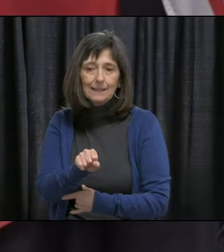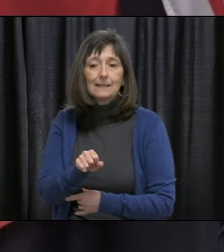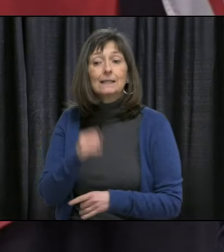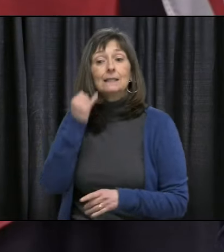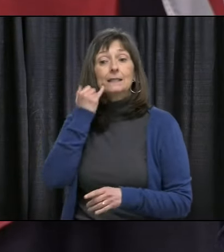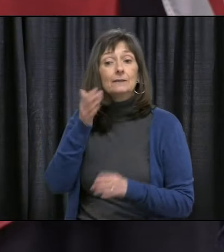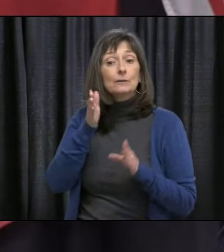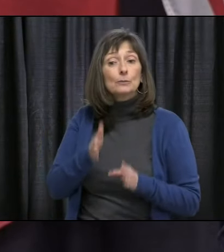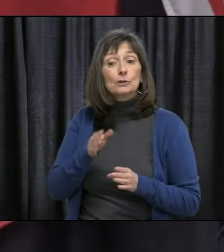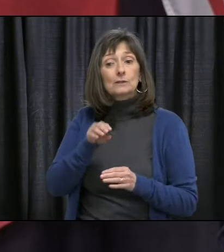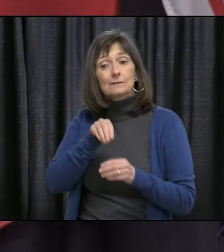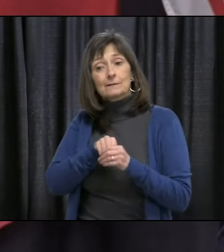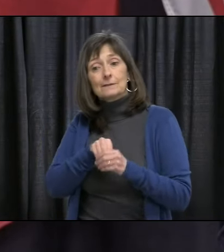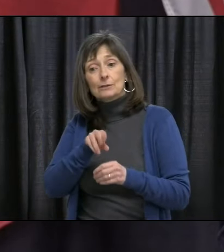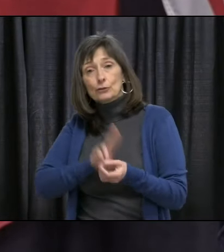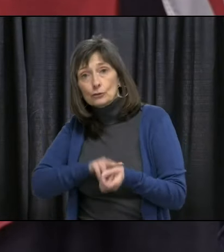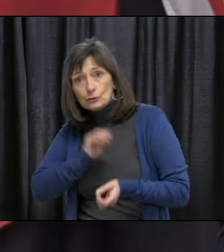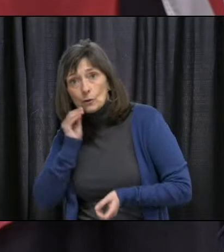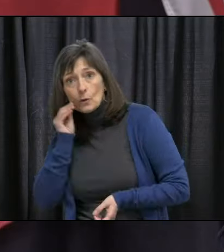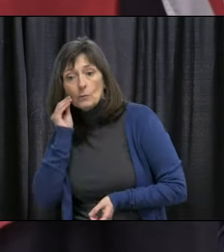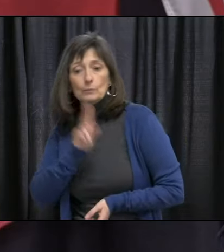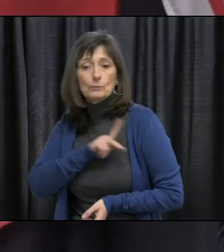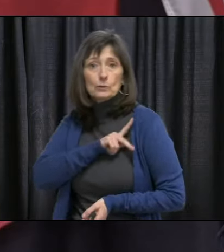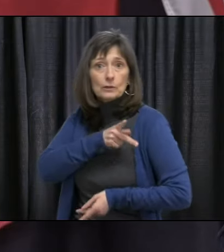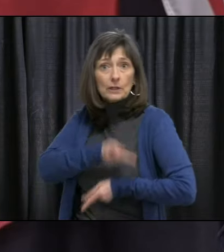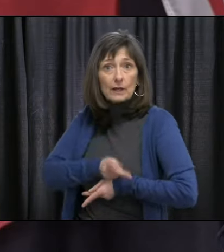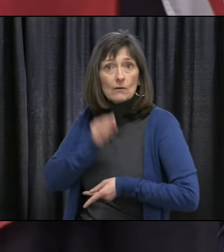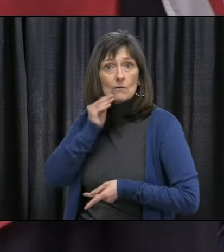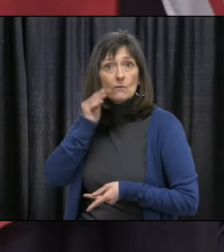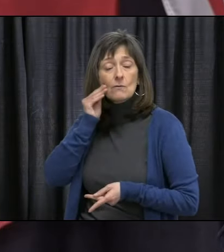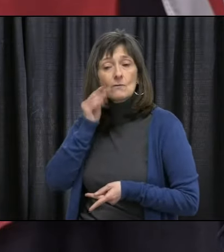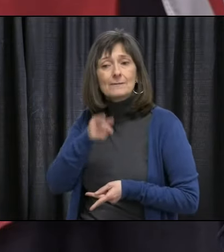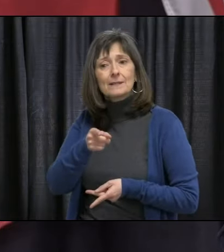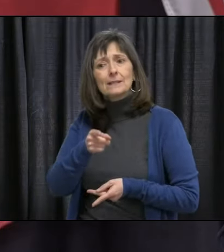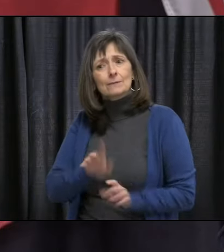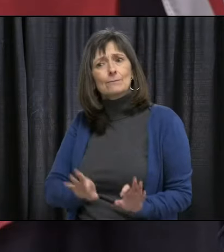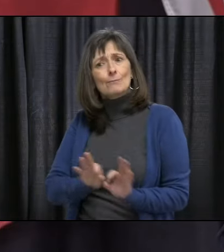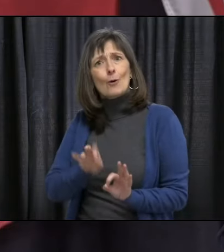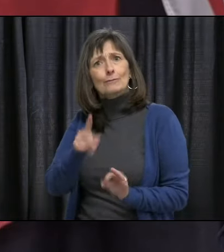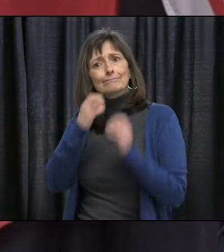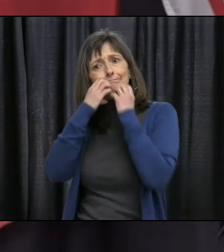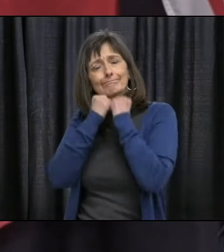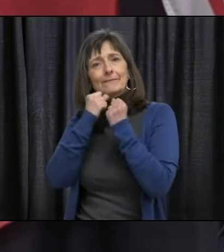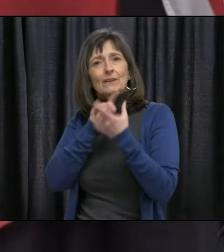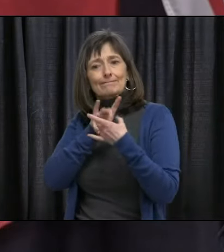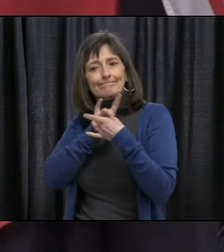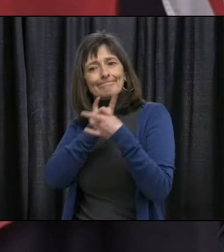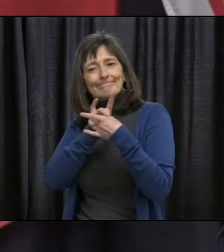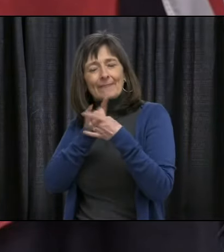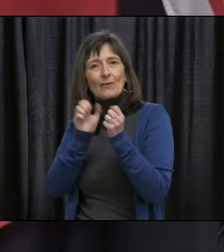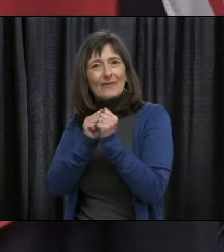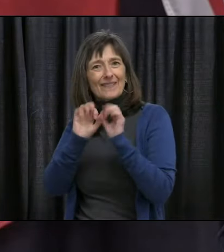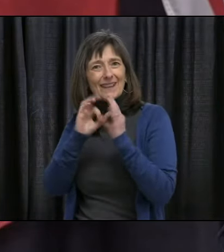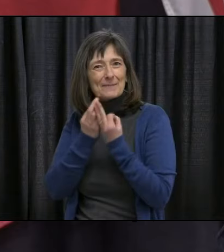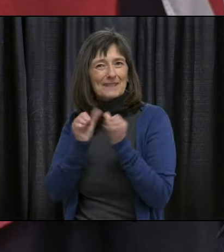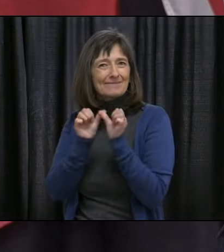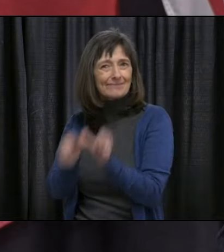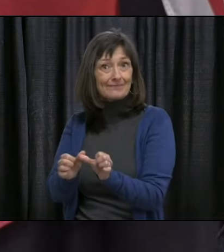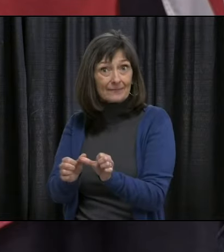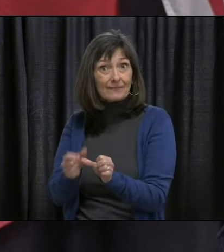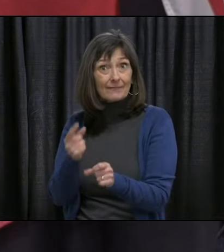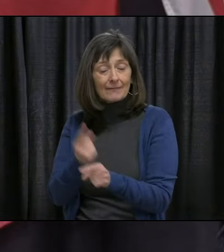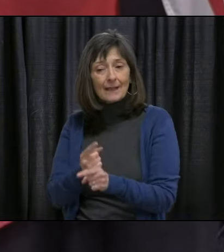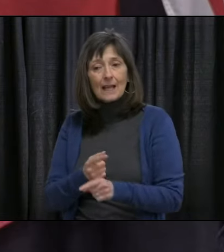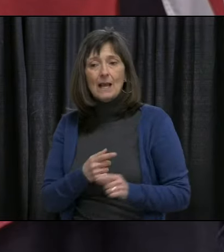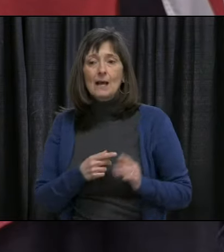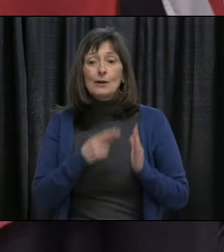personal care homes or long-term care sites, it's important to have some kind of connection. It's unfortunate that given the measures that were